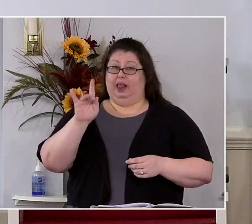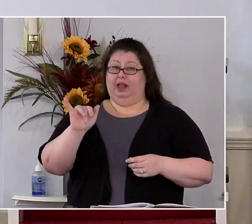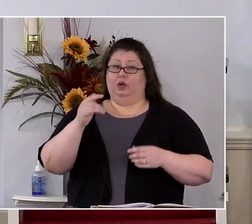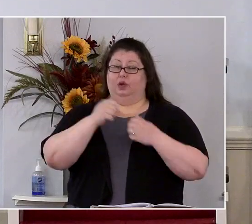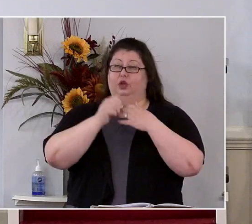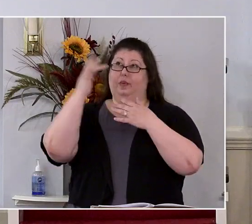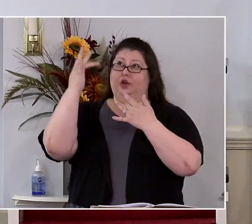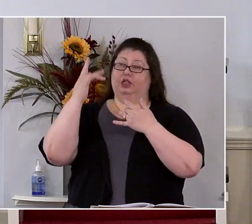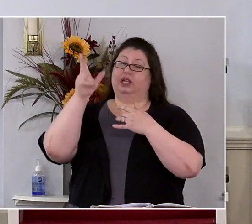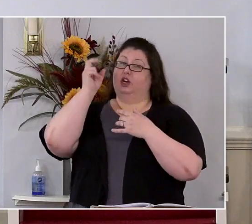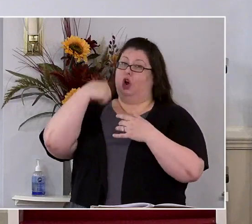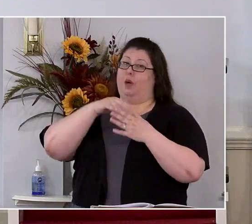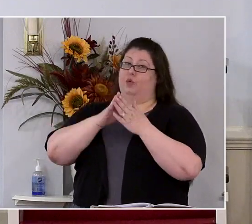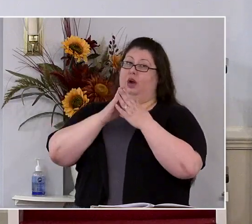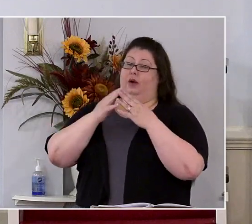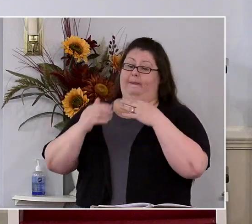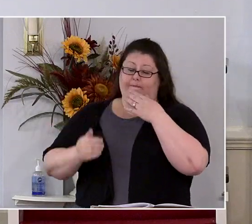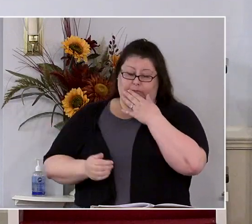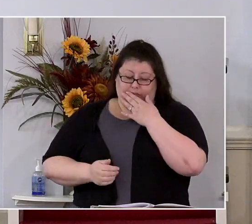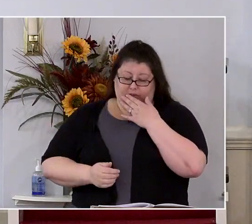mercy.